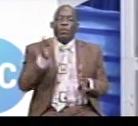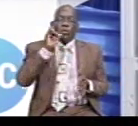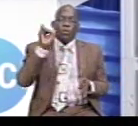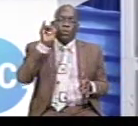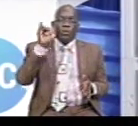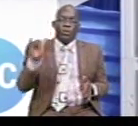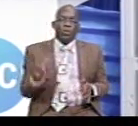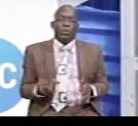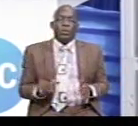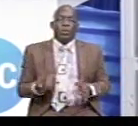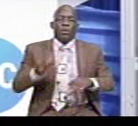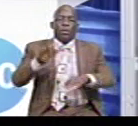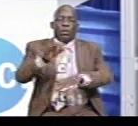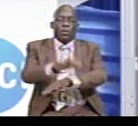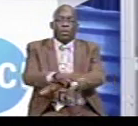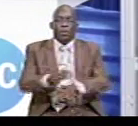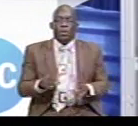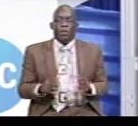Fellowship.